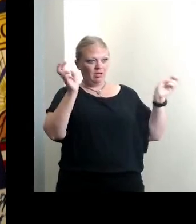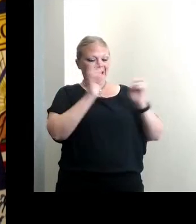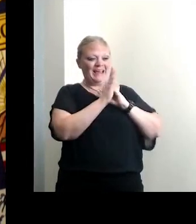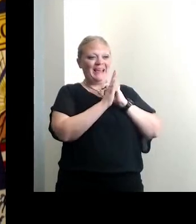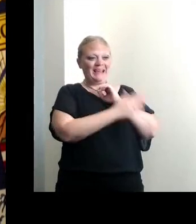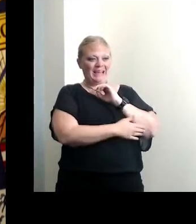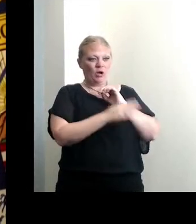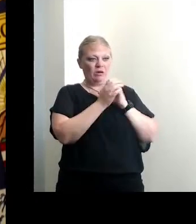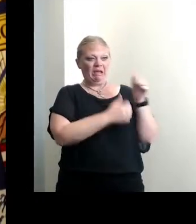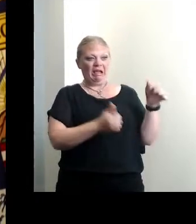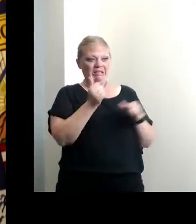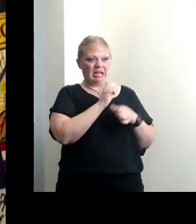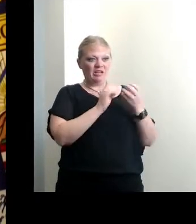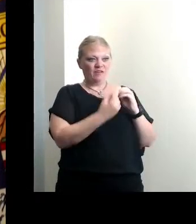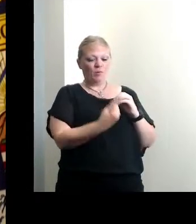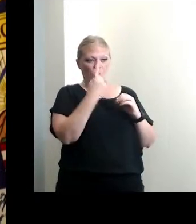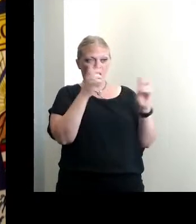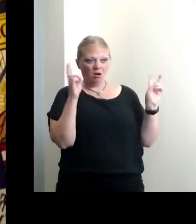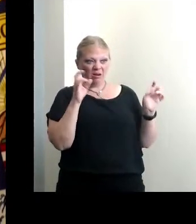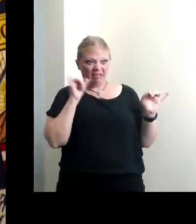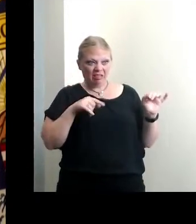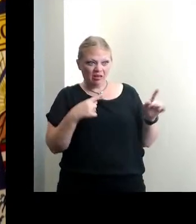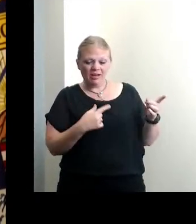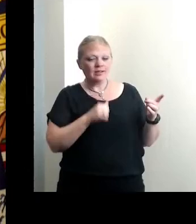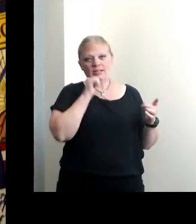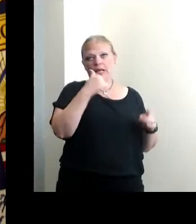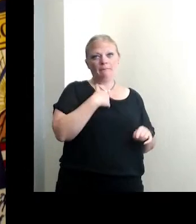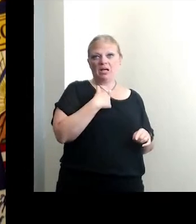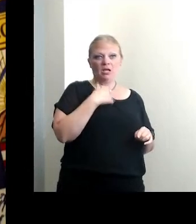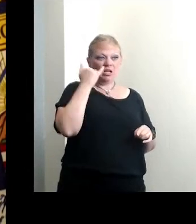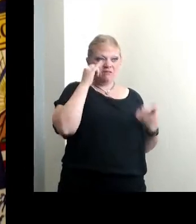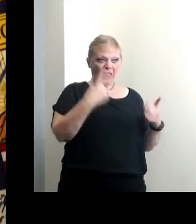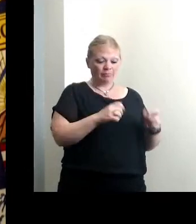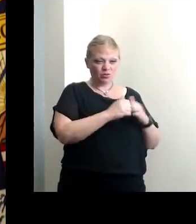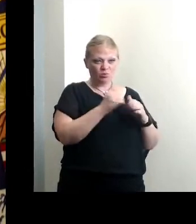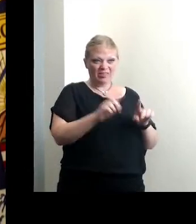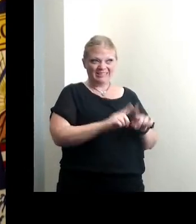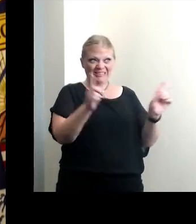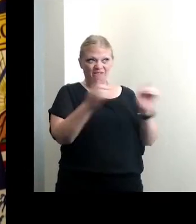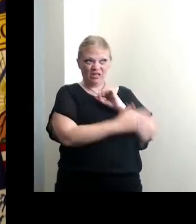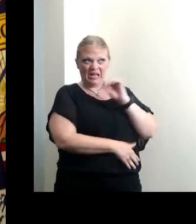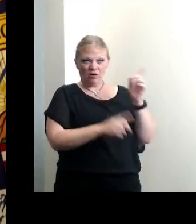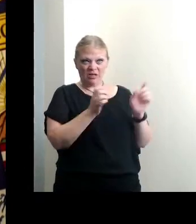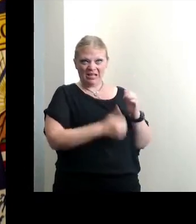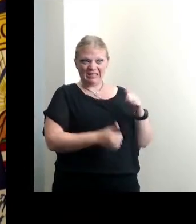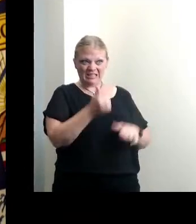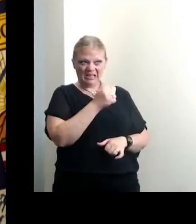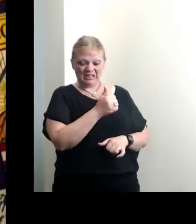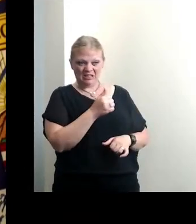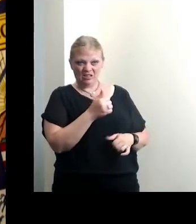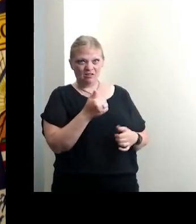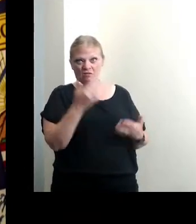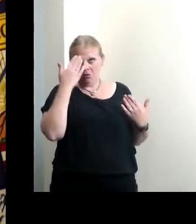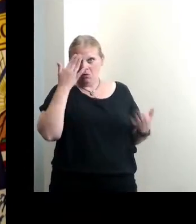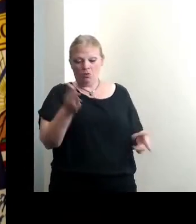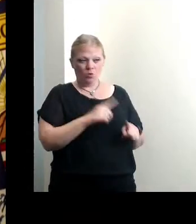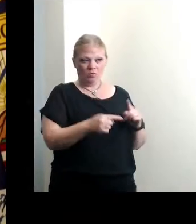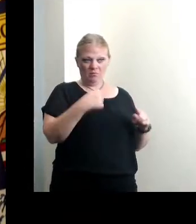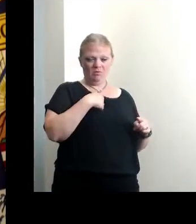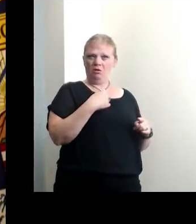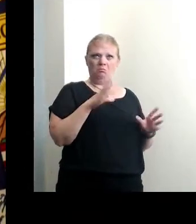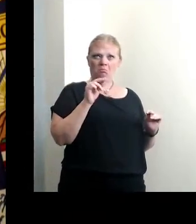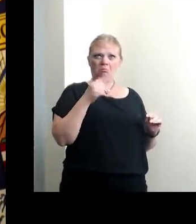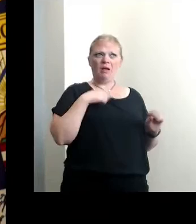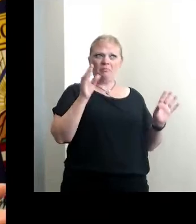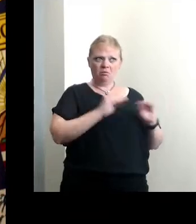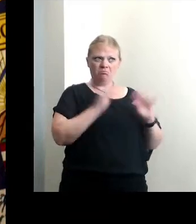that is not what happened with me. If it happened with another county executive, I can't say. But when it came to me, I think I've been pretty forthright to the public. I